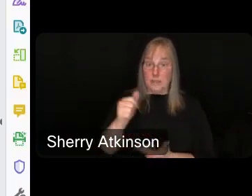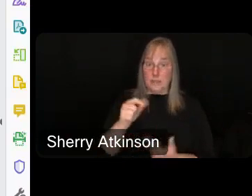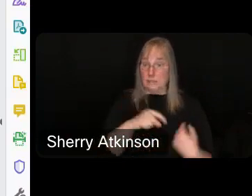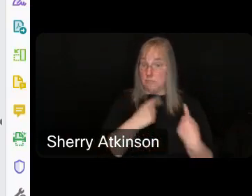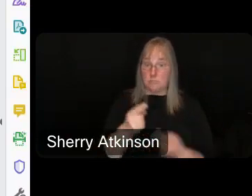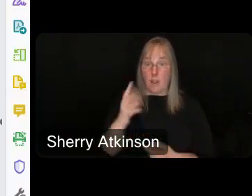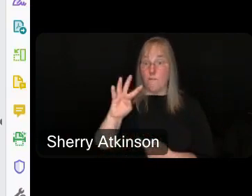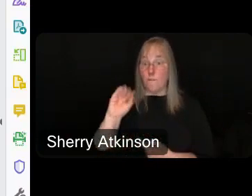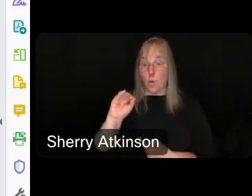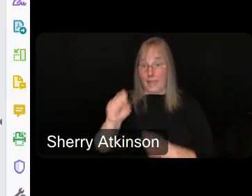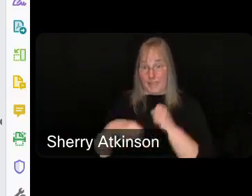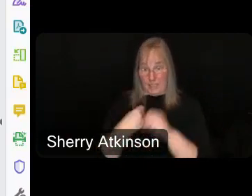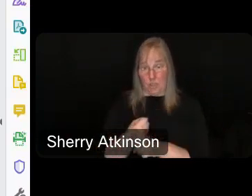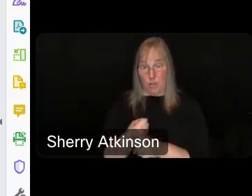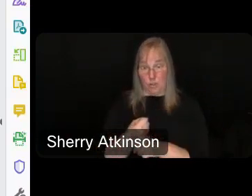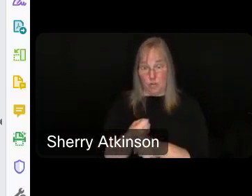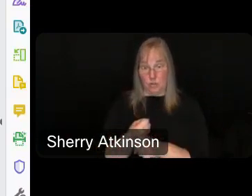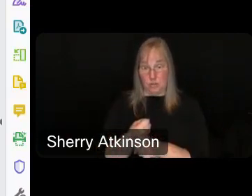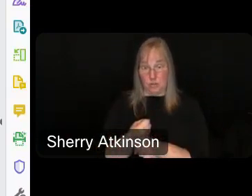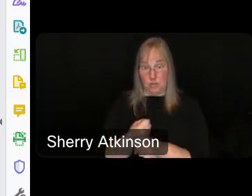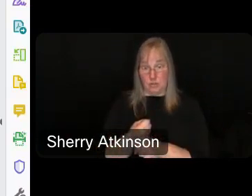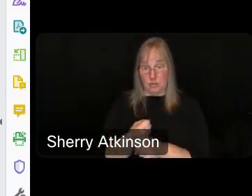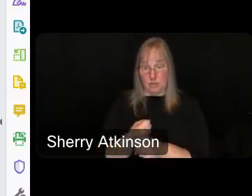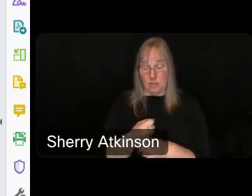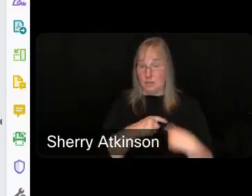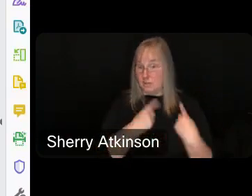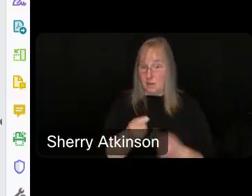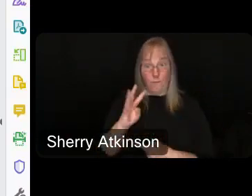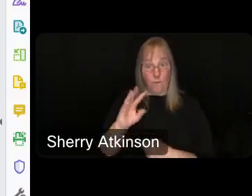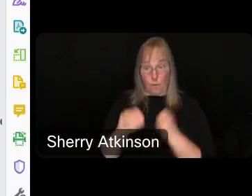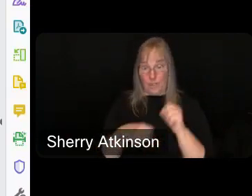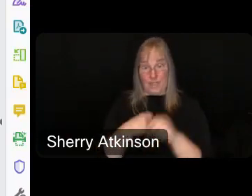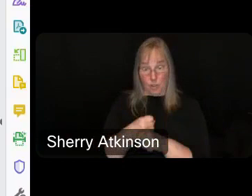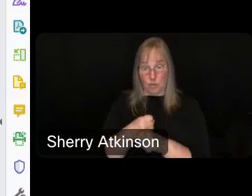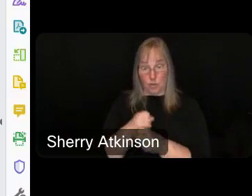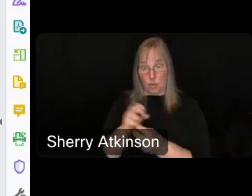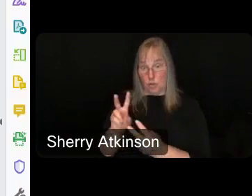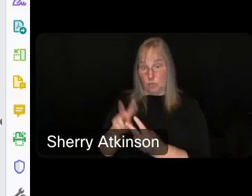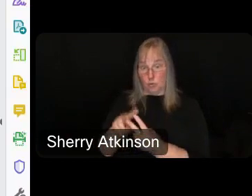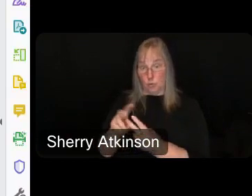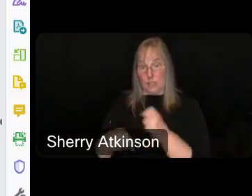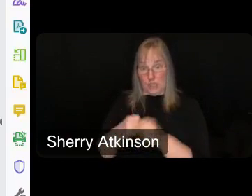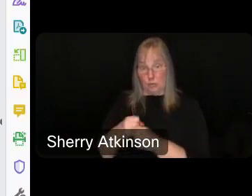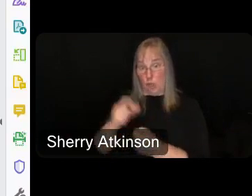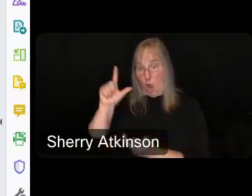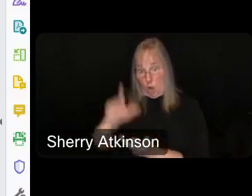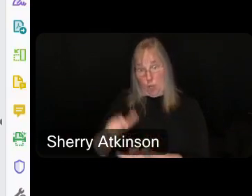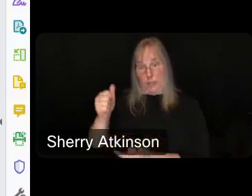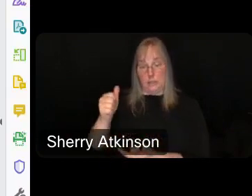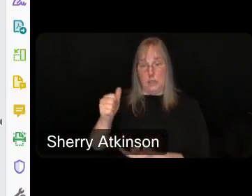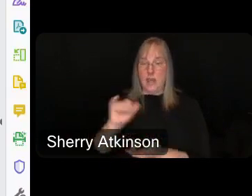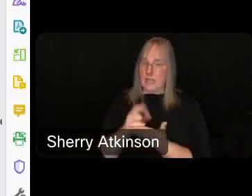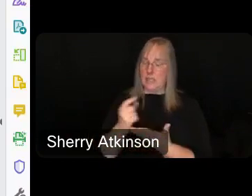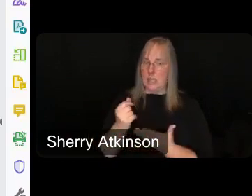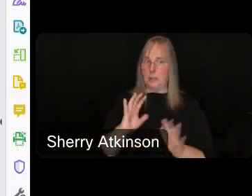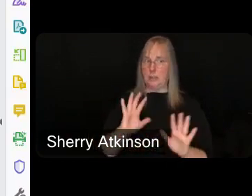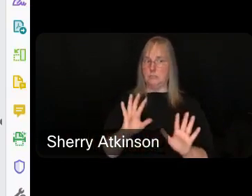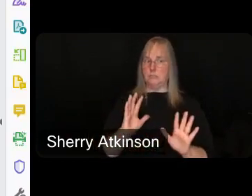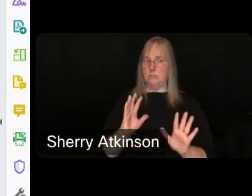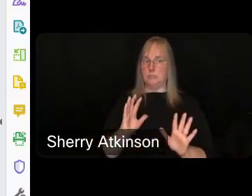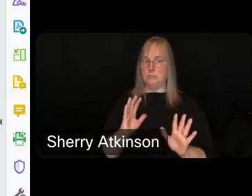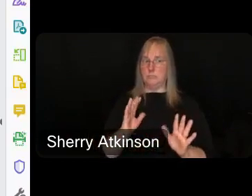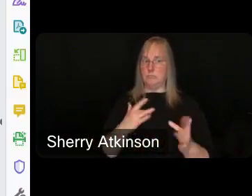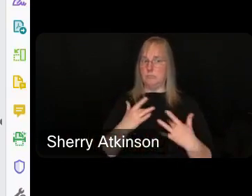Last 40-year period, these are the lowest. So it is a little bit alarming. It appears to me it was driven